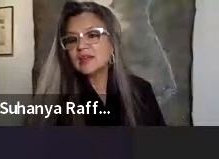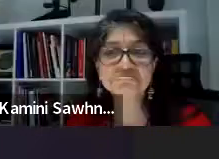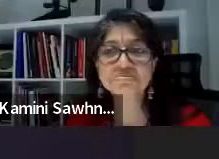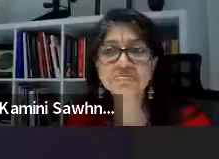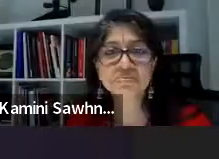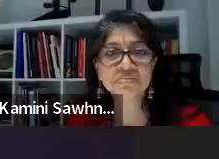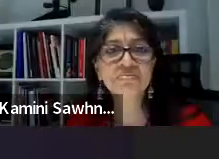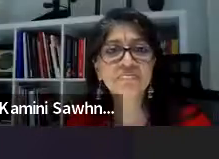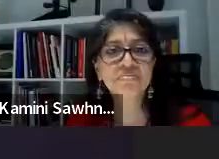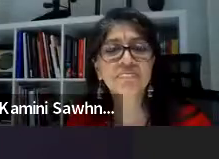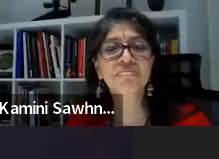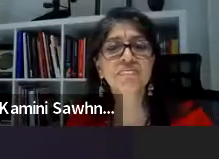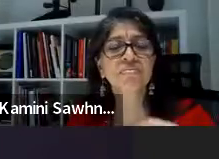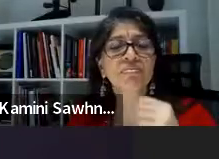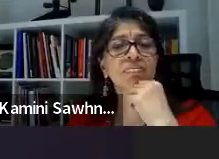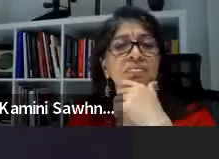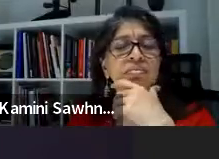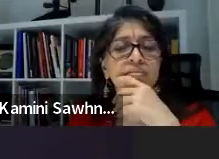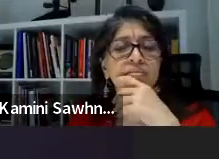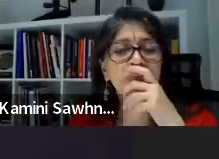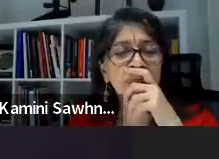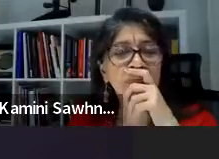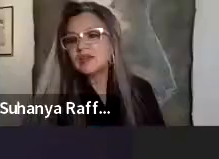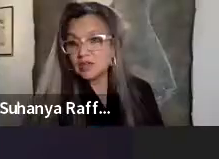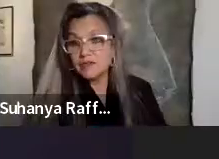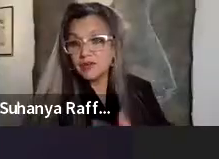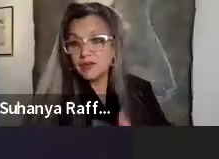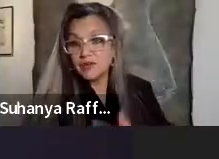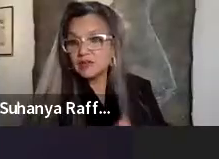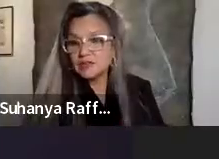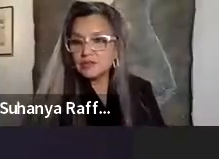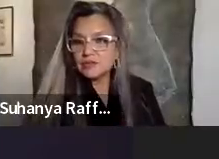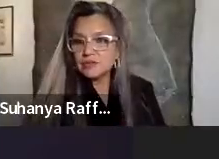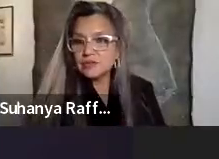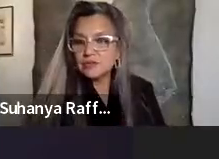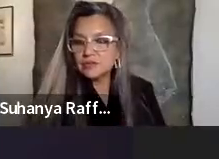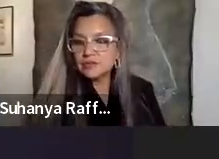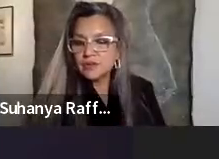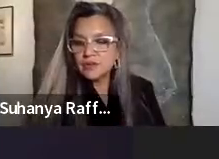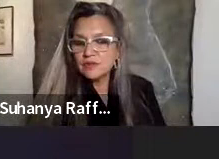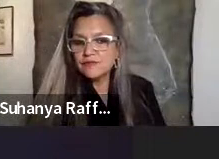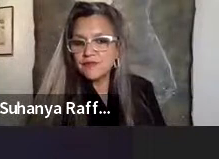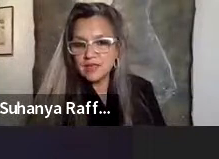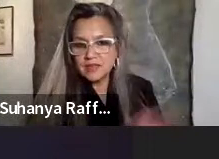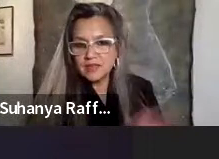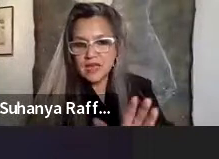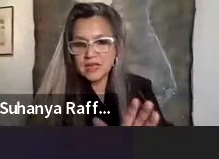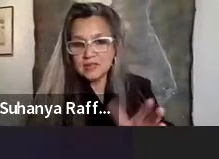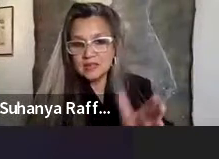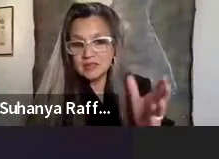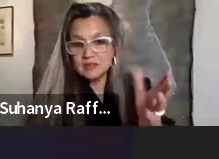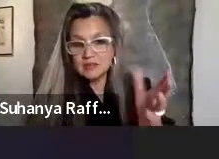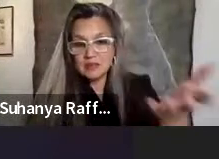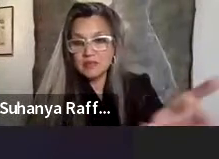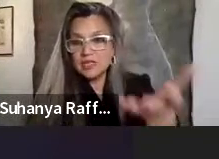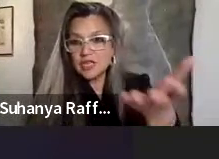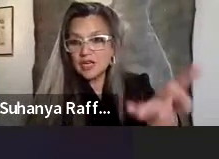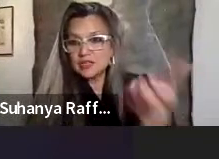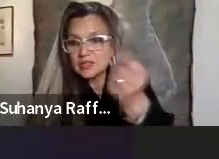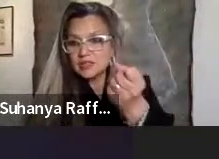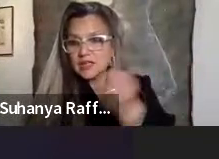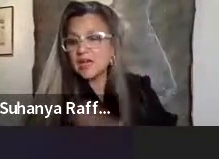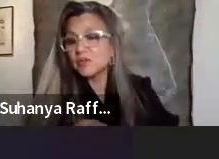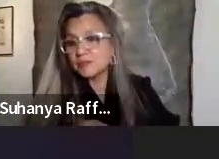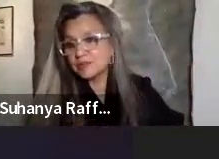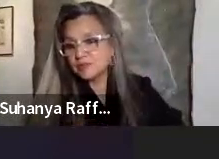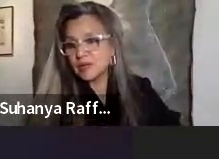away, and that we all need to work very hard to face and reach